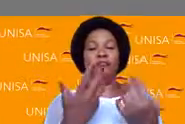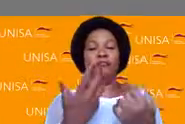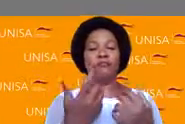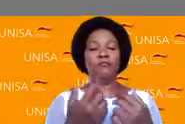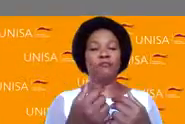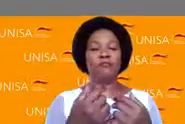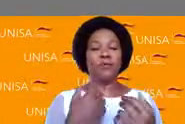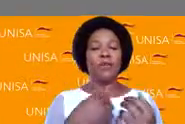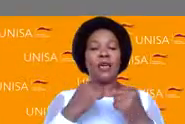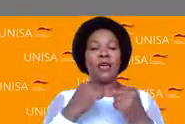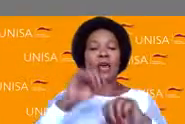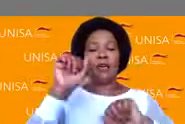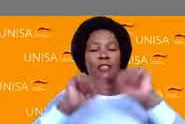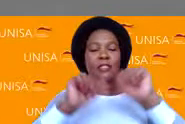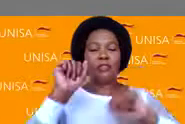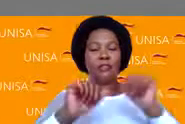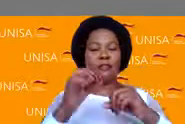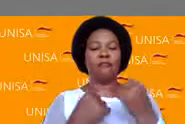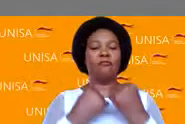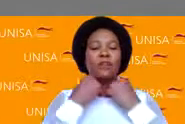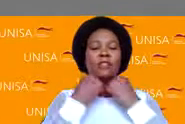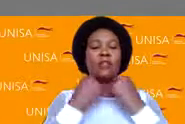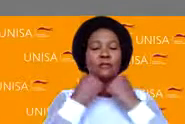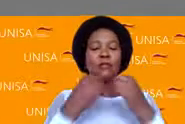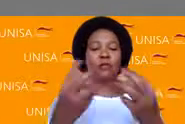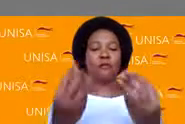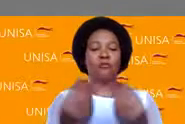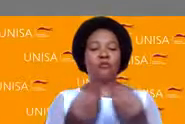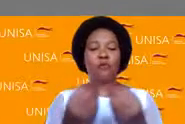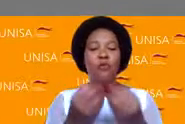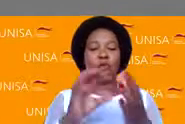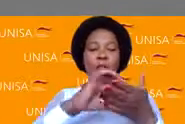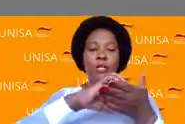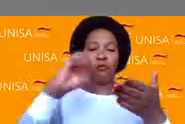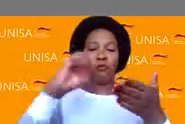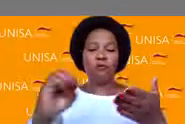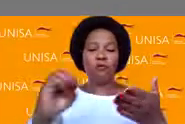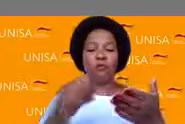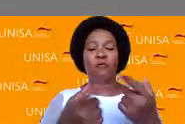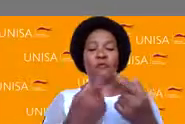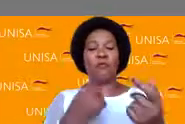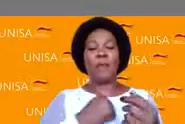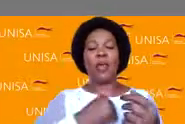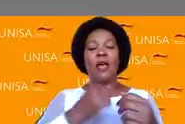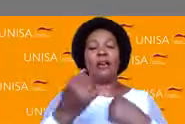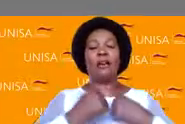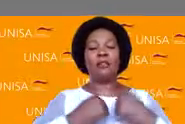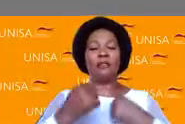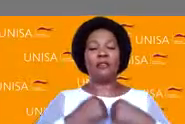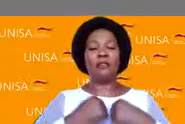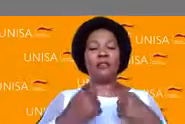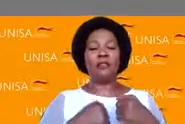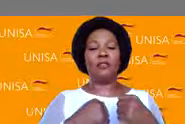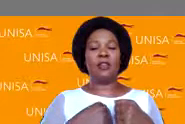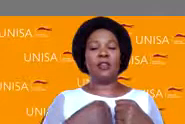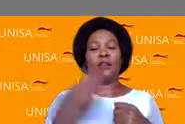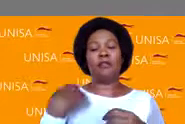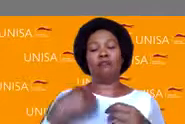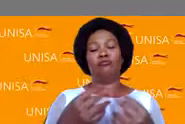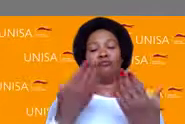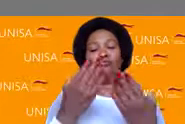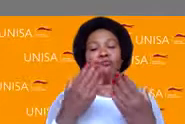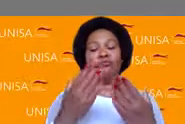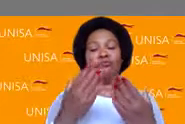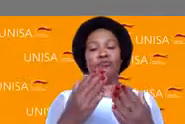assignments tool that's going to be removed from myAdmin. A lot of students use that in the past to go and have an overview